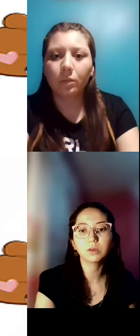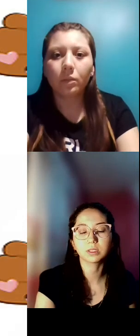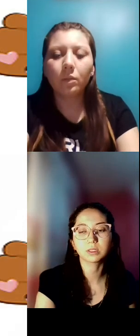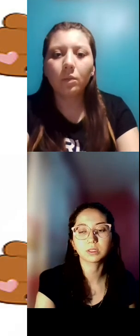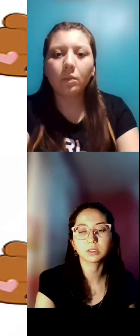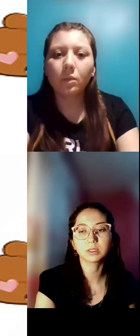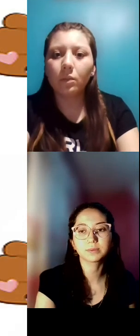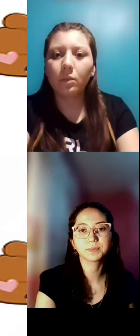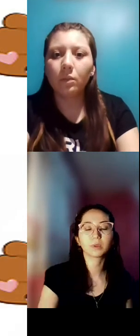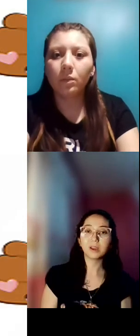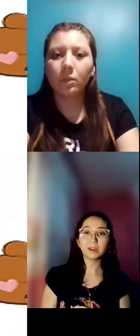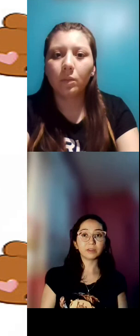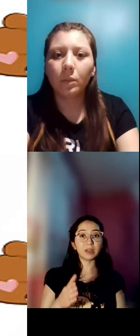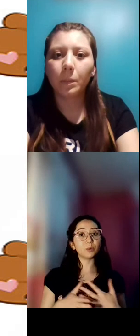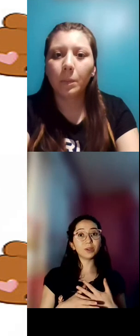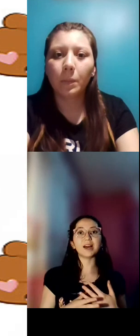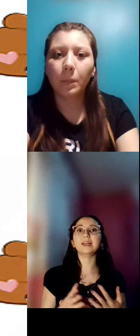Causes.